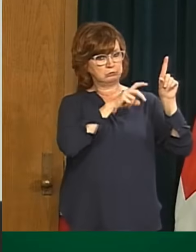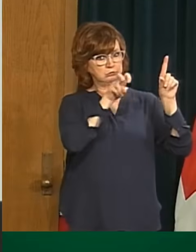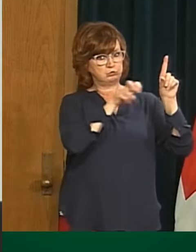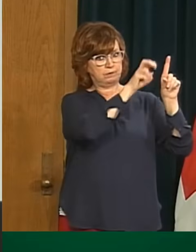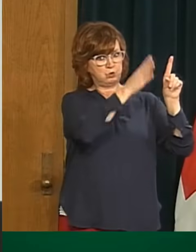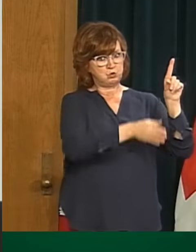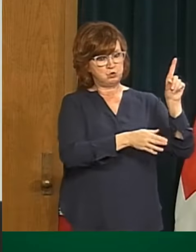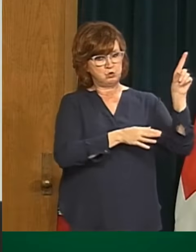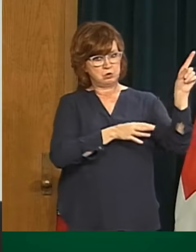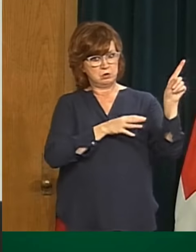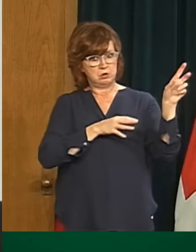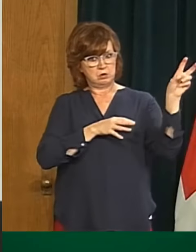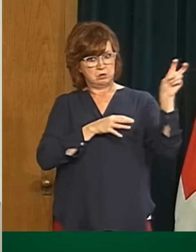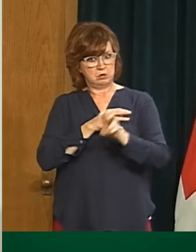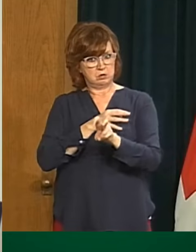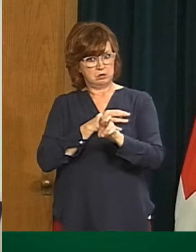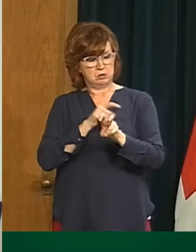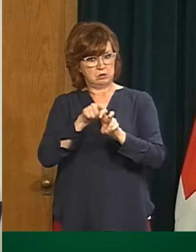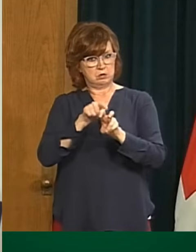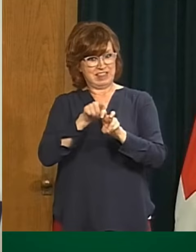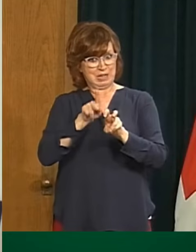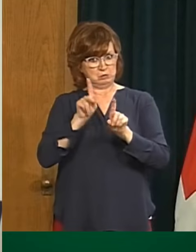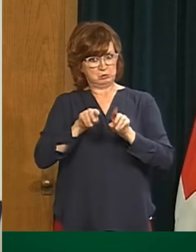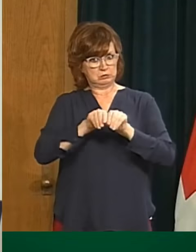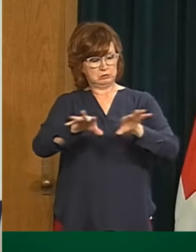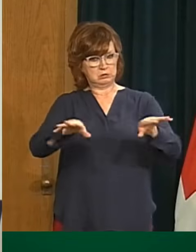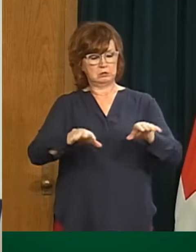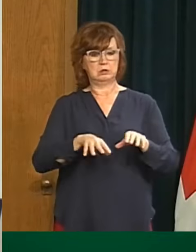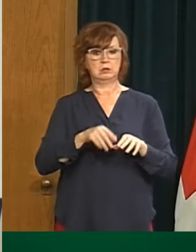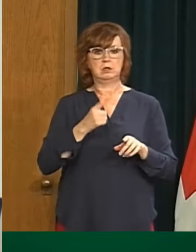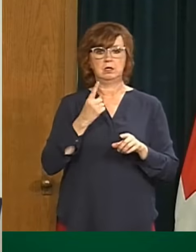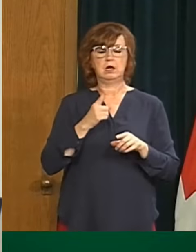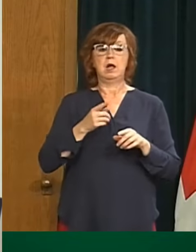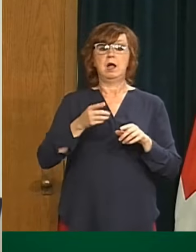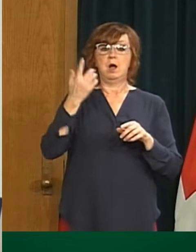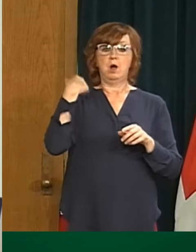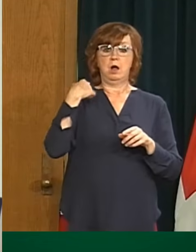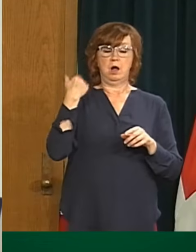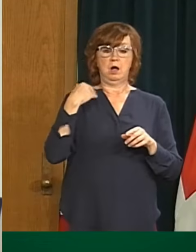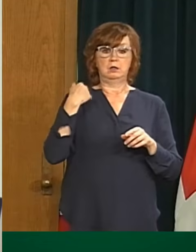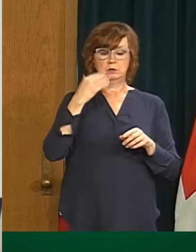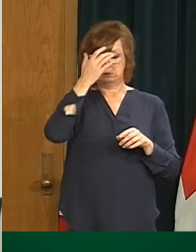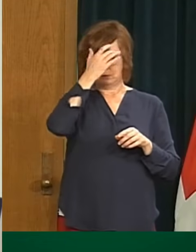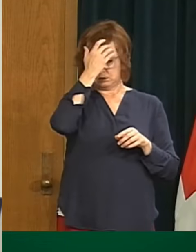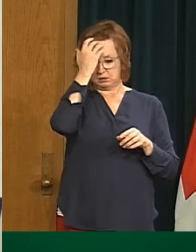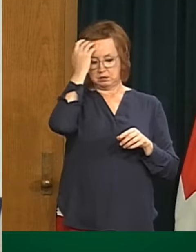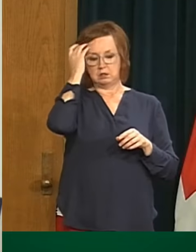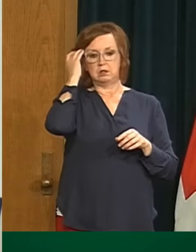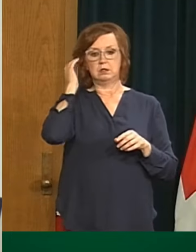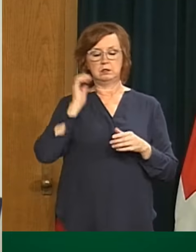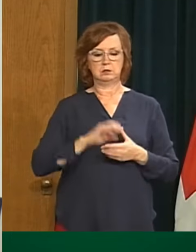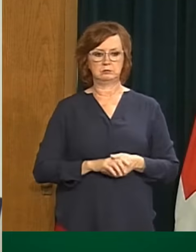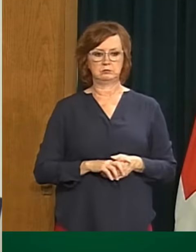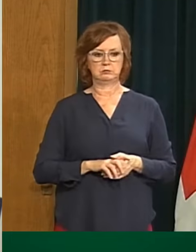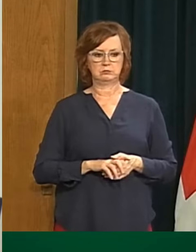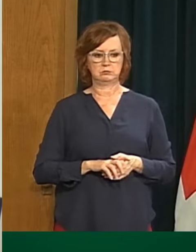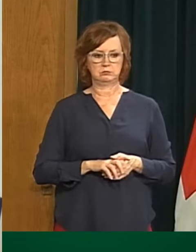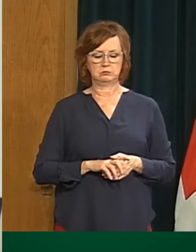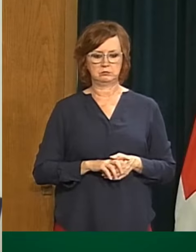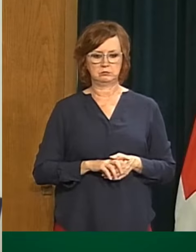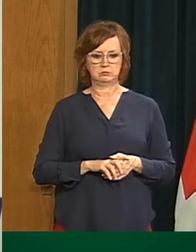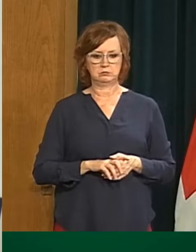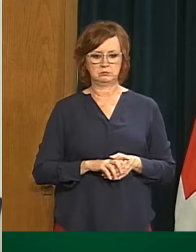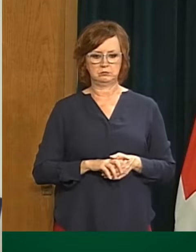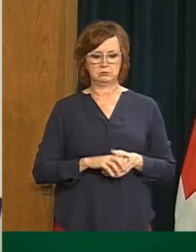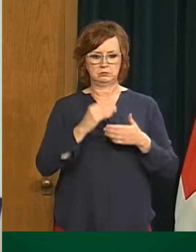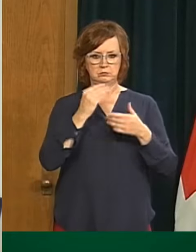were cases linked to people returning from the Curl Lake site, and there have been cases in the Loche as well